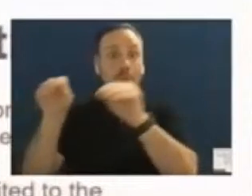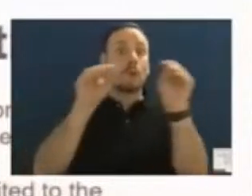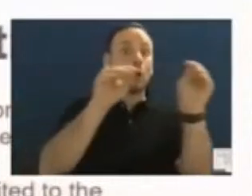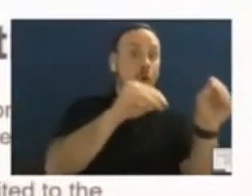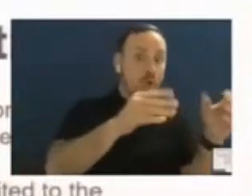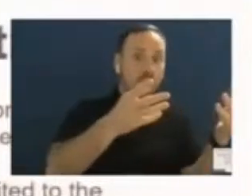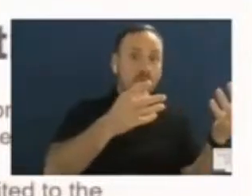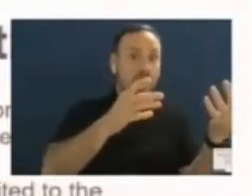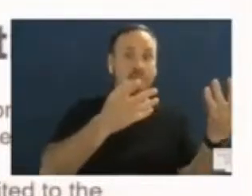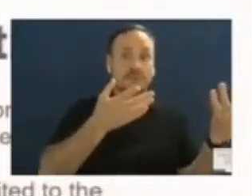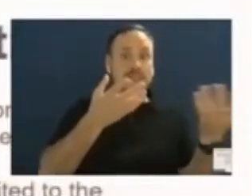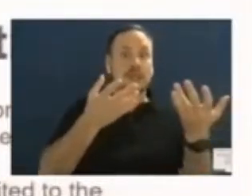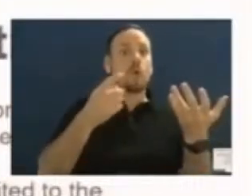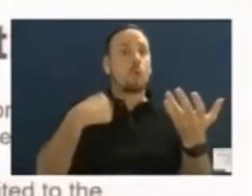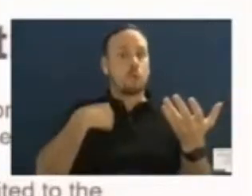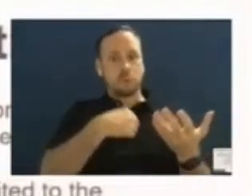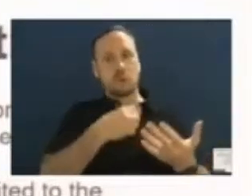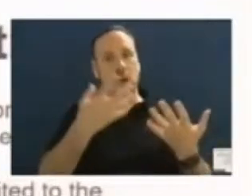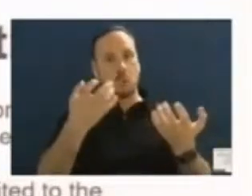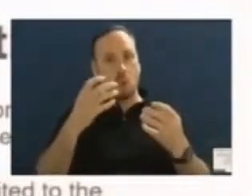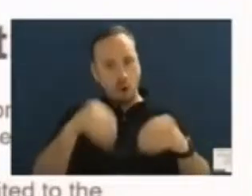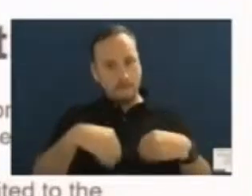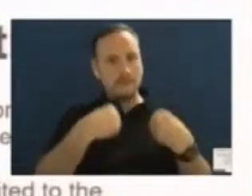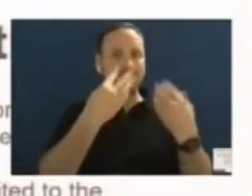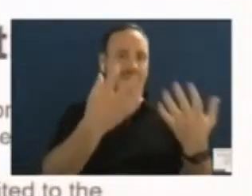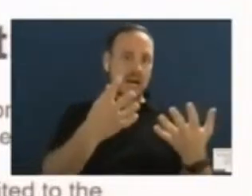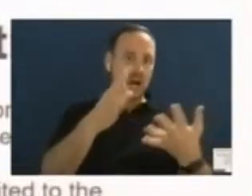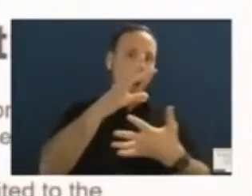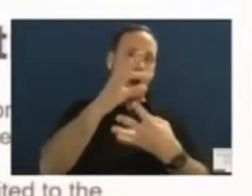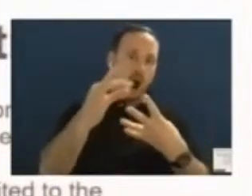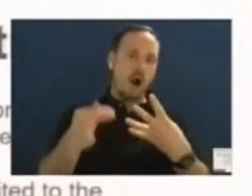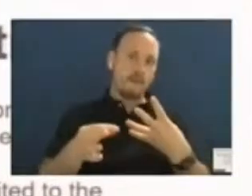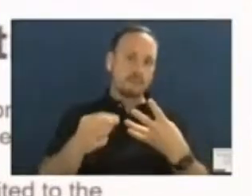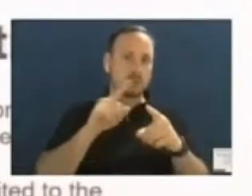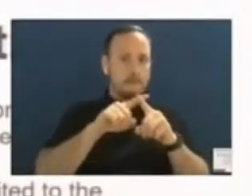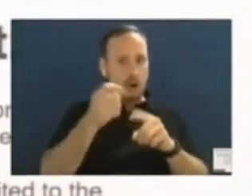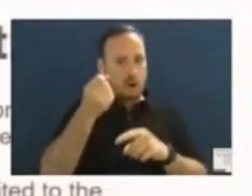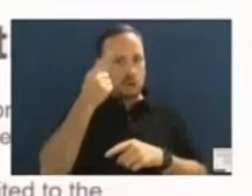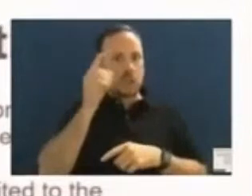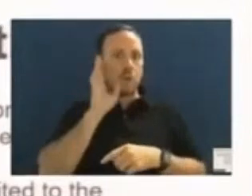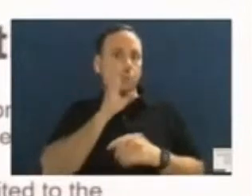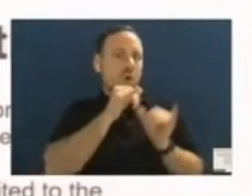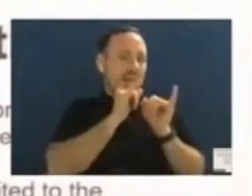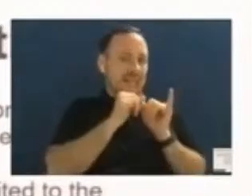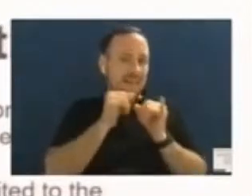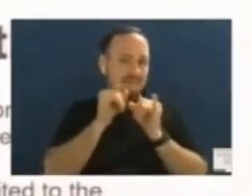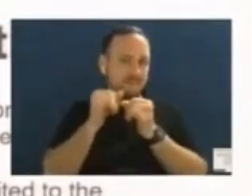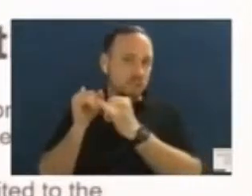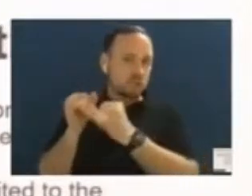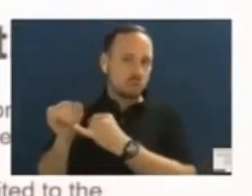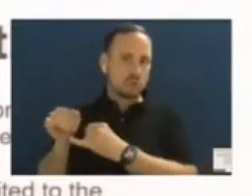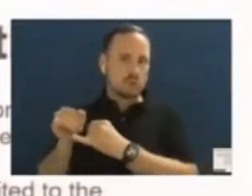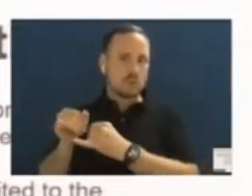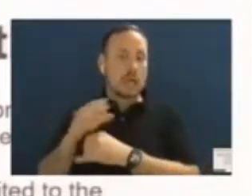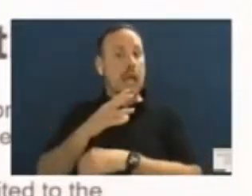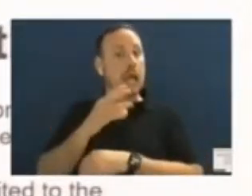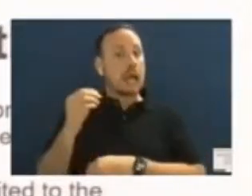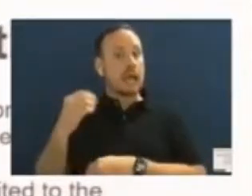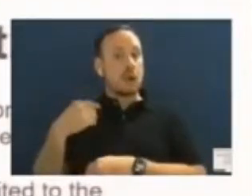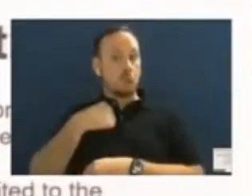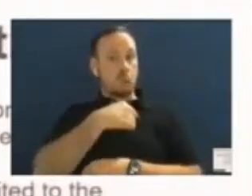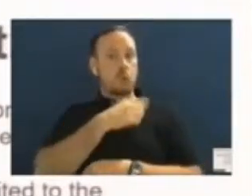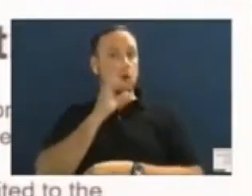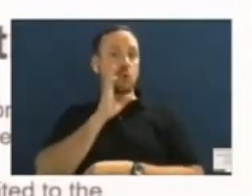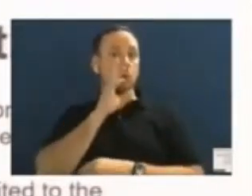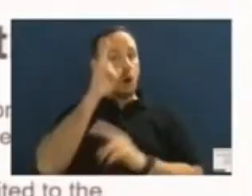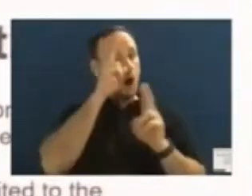all of those options, and we will deal with those individually. But what's most important here is that we will continue to honor those commitments that